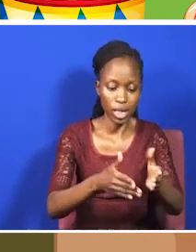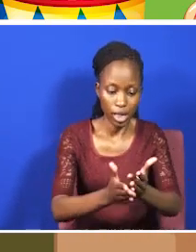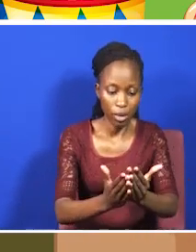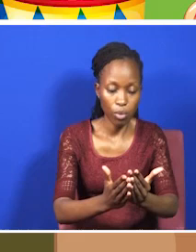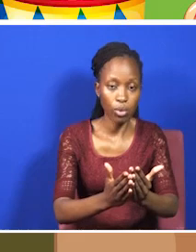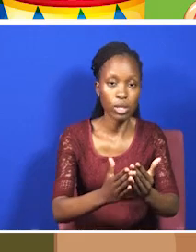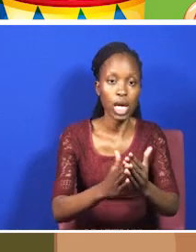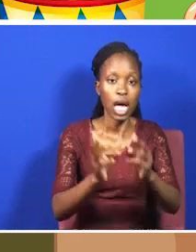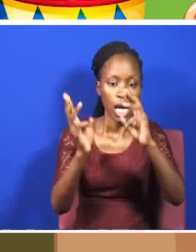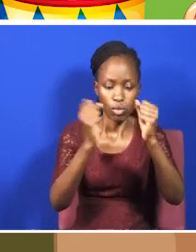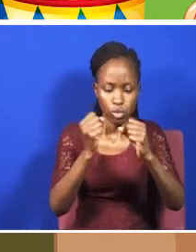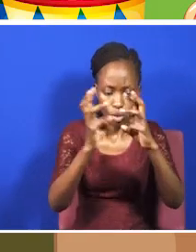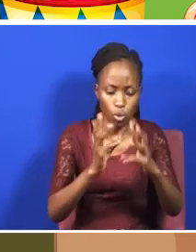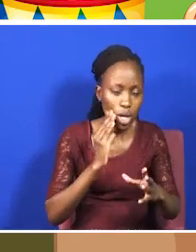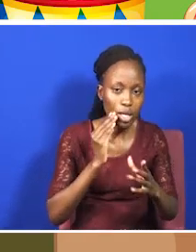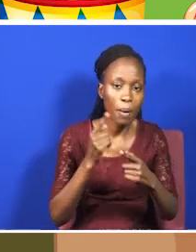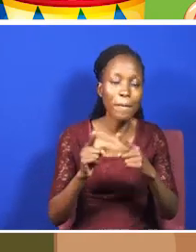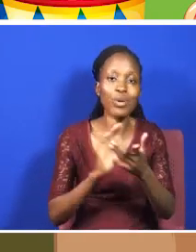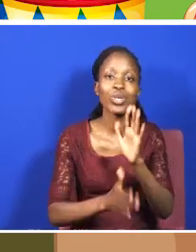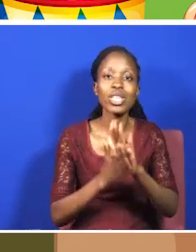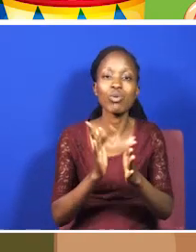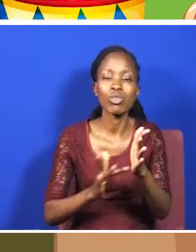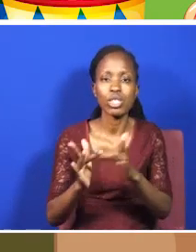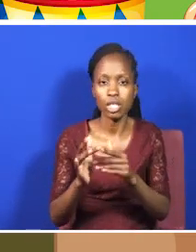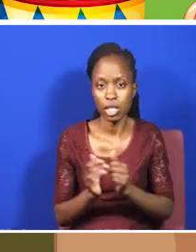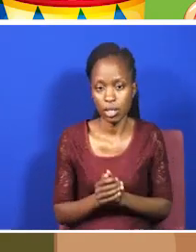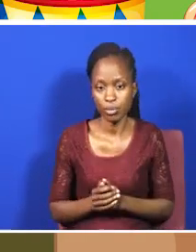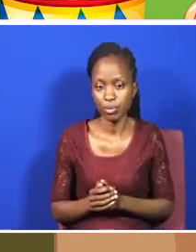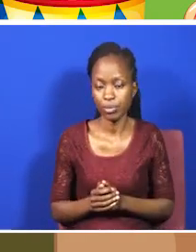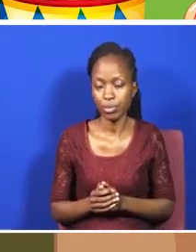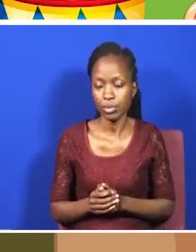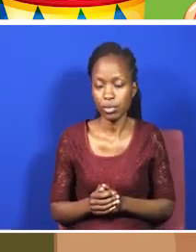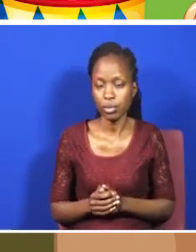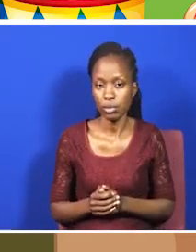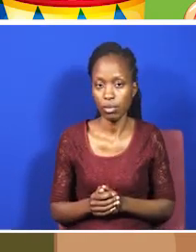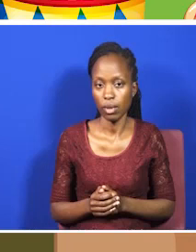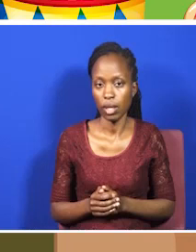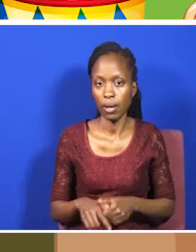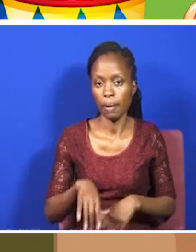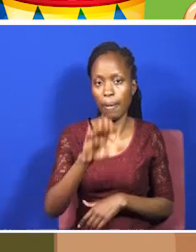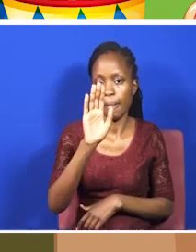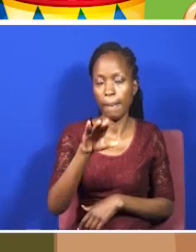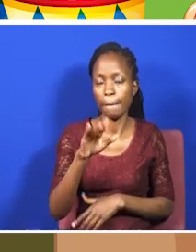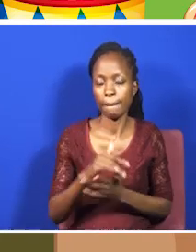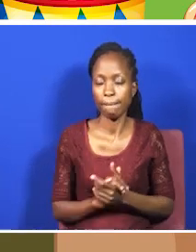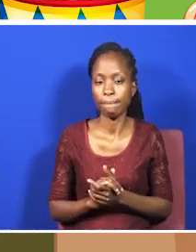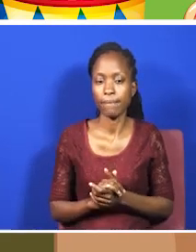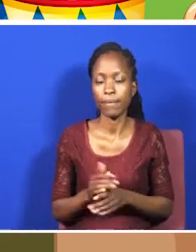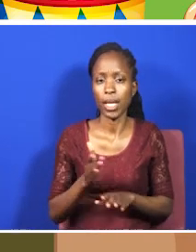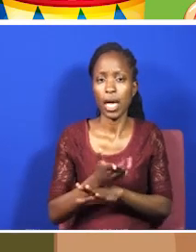You will be like the disciples without Jesus in the boat. And you can imagine what that would mean.